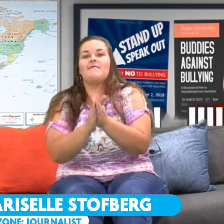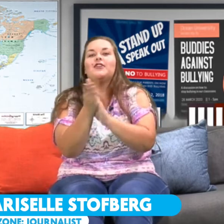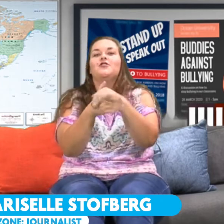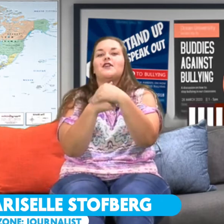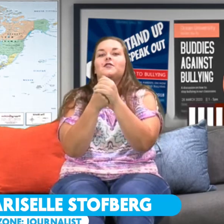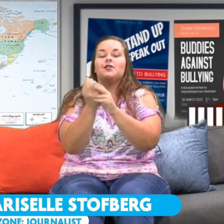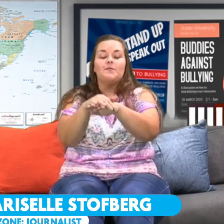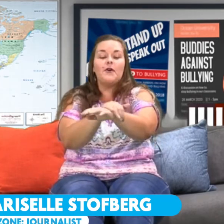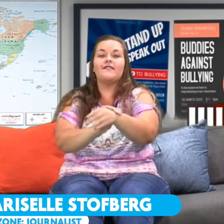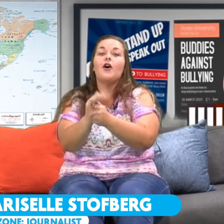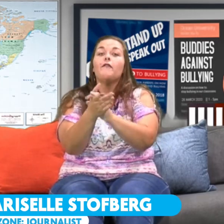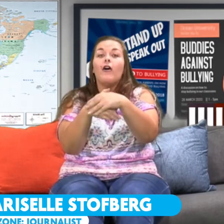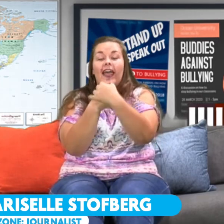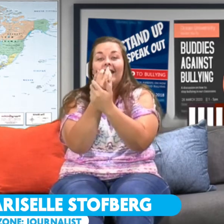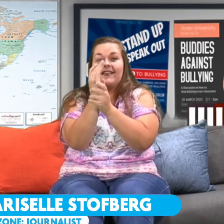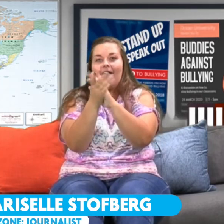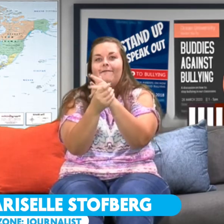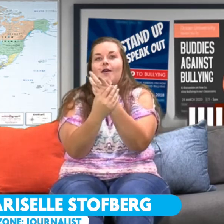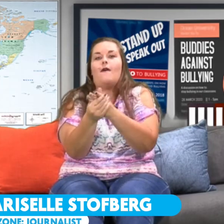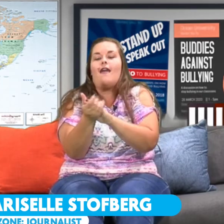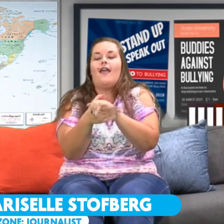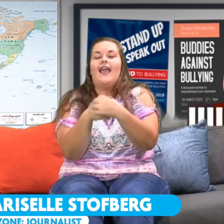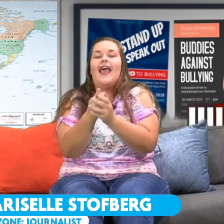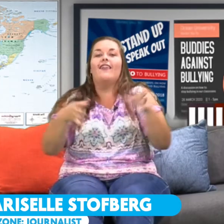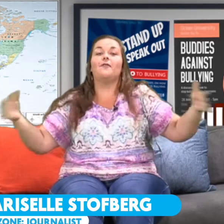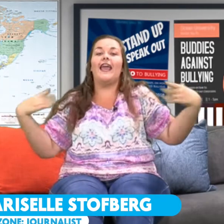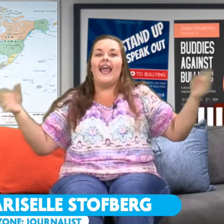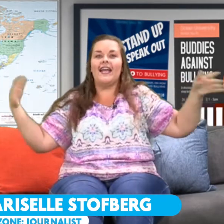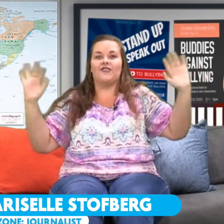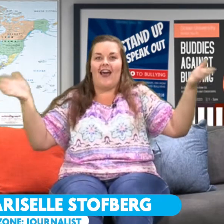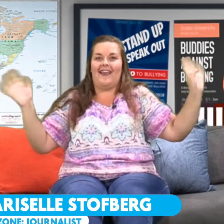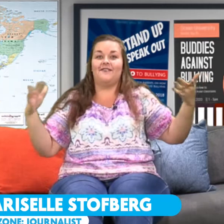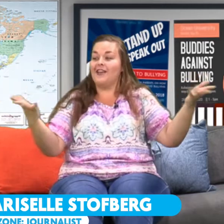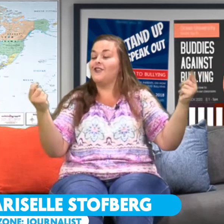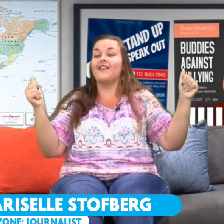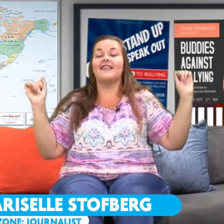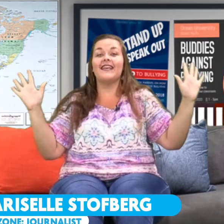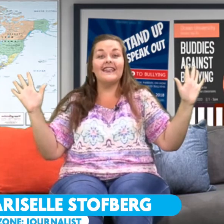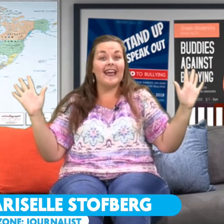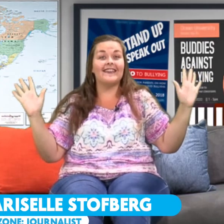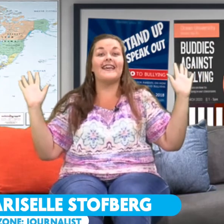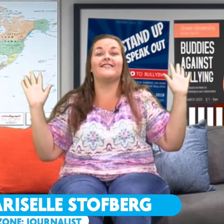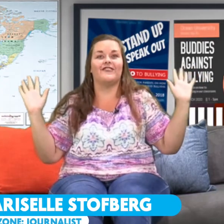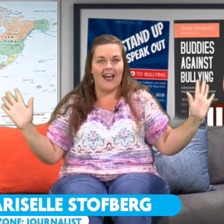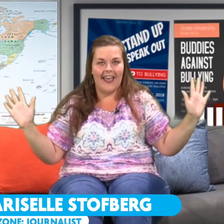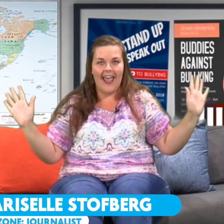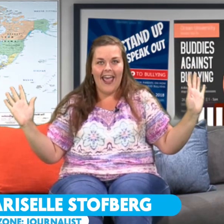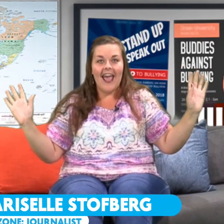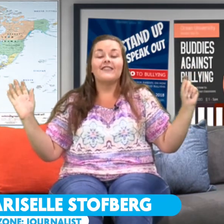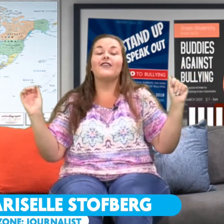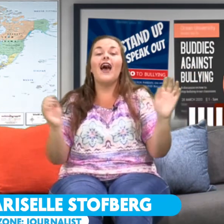then we make sure to disperse it over our hands everywhere. And then we air dry to make sure that the sanitizer is